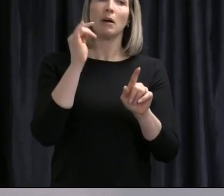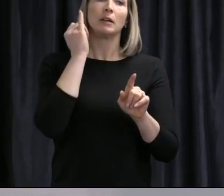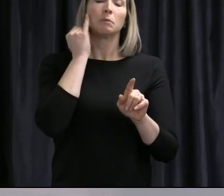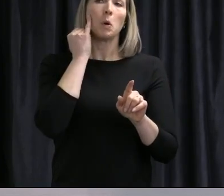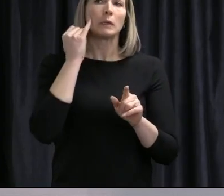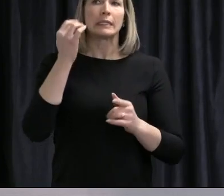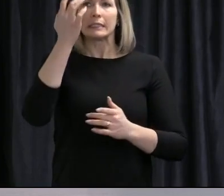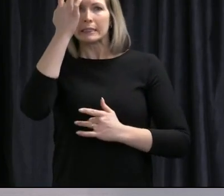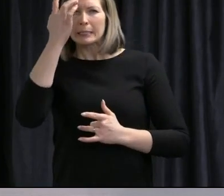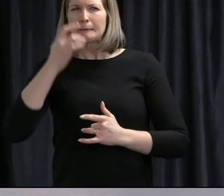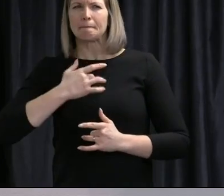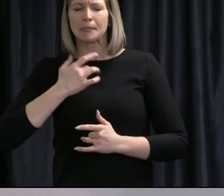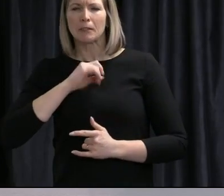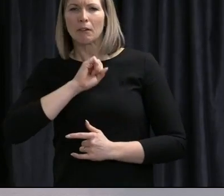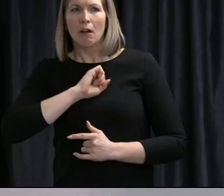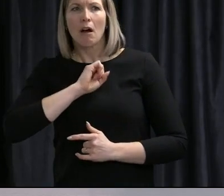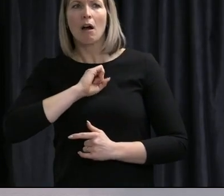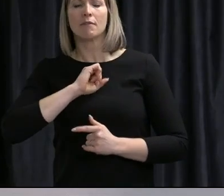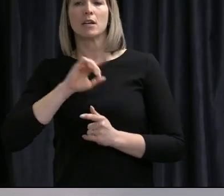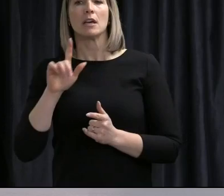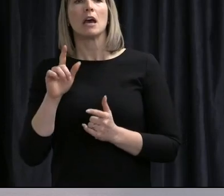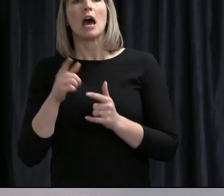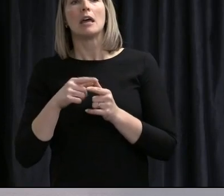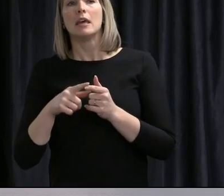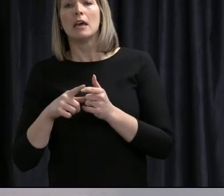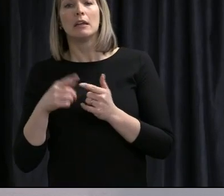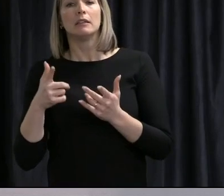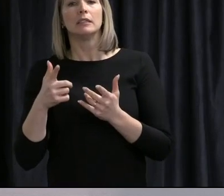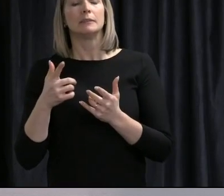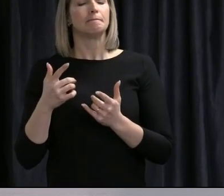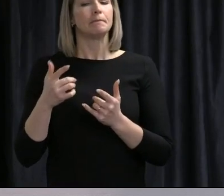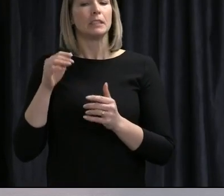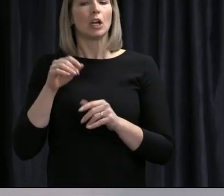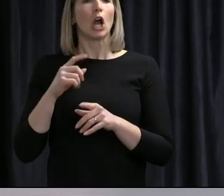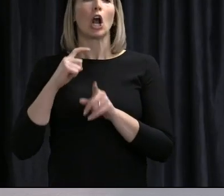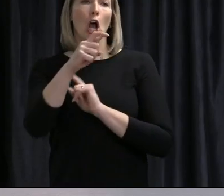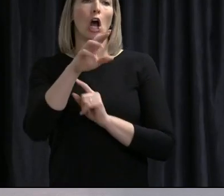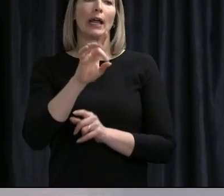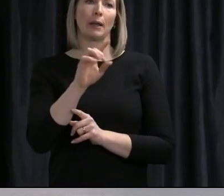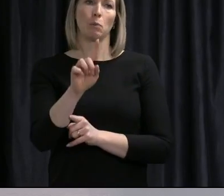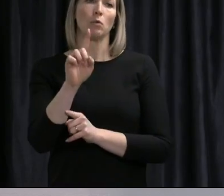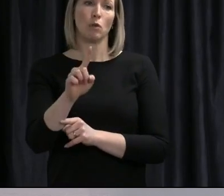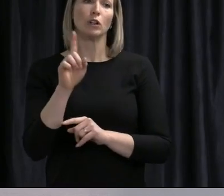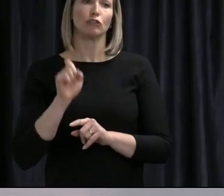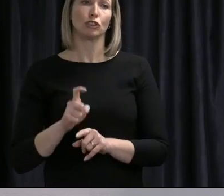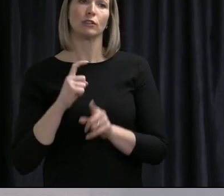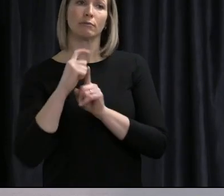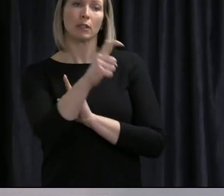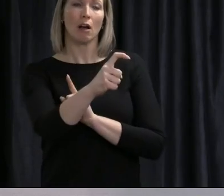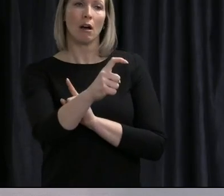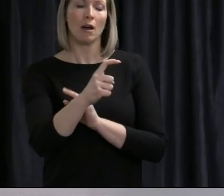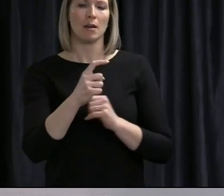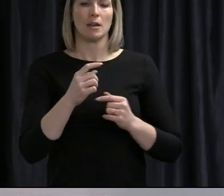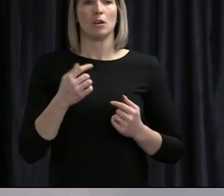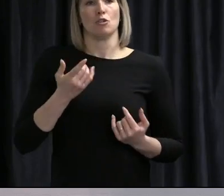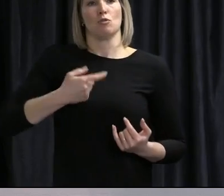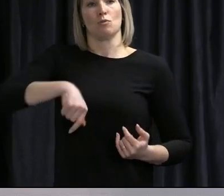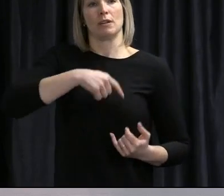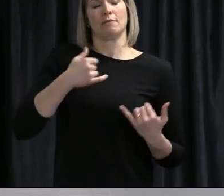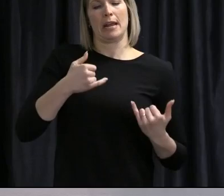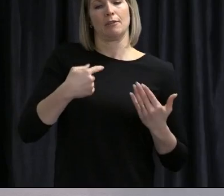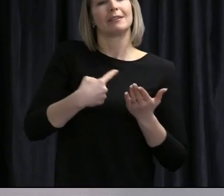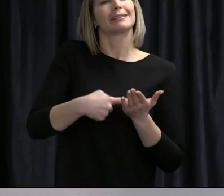Quite frankly, you come off the boat now, Marine Atlantic have enhanced their screening. We're in discussions as a department